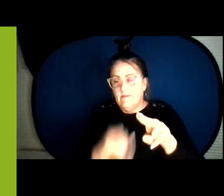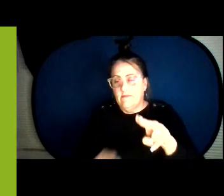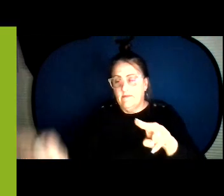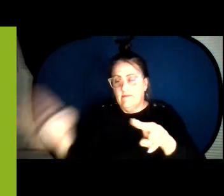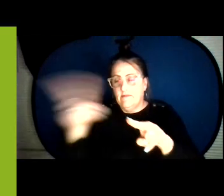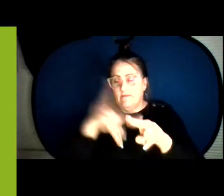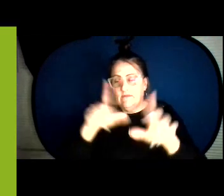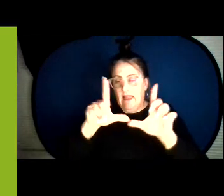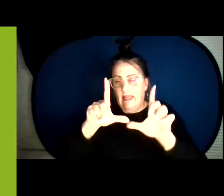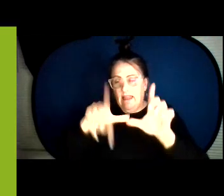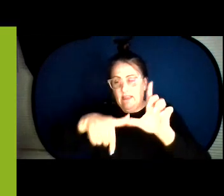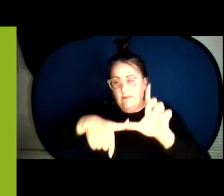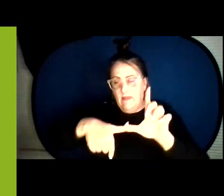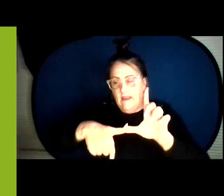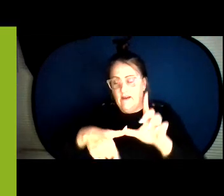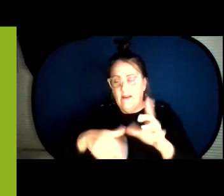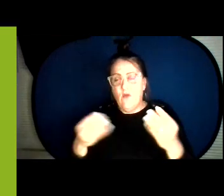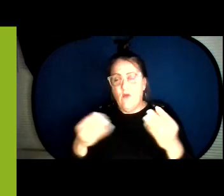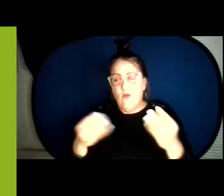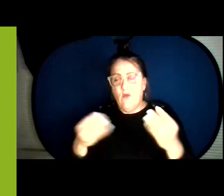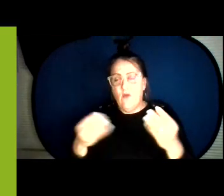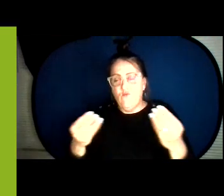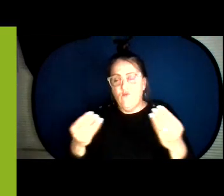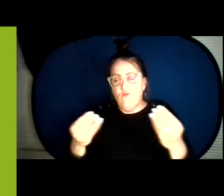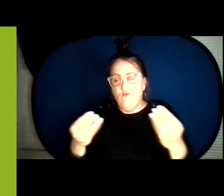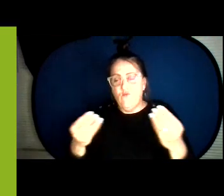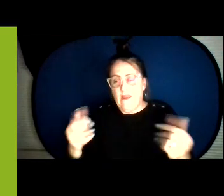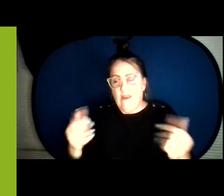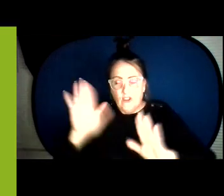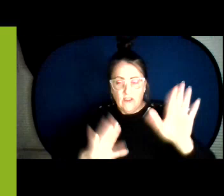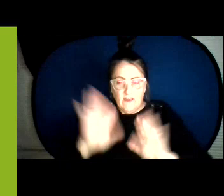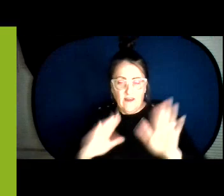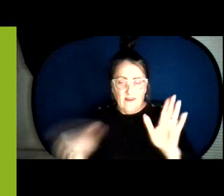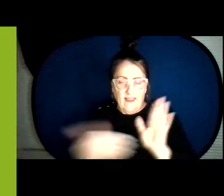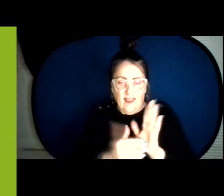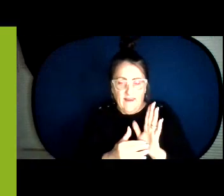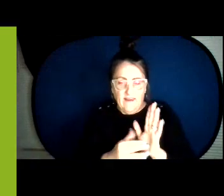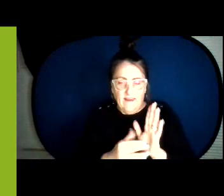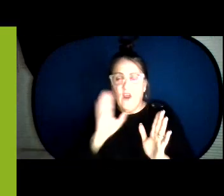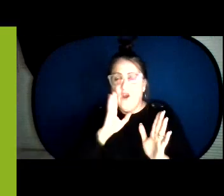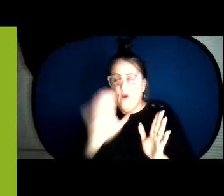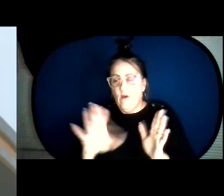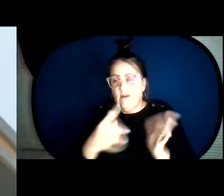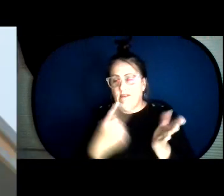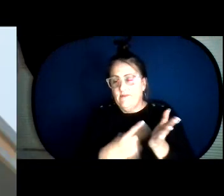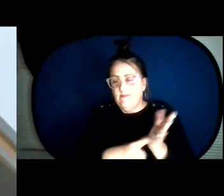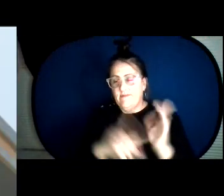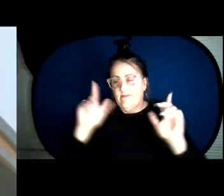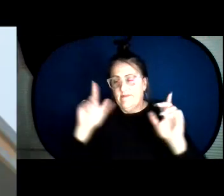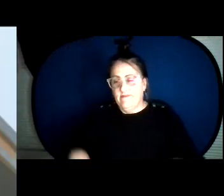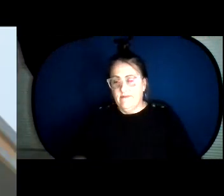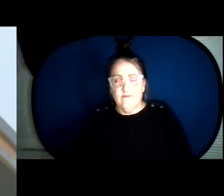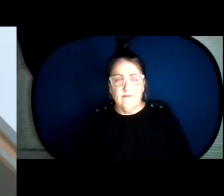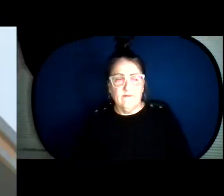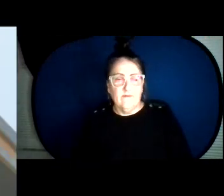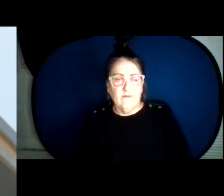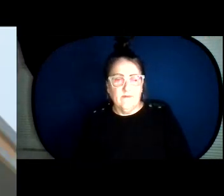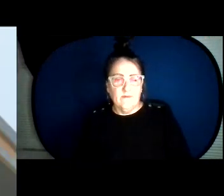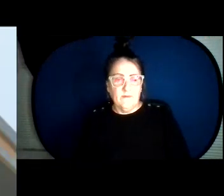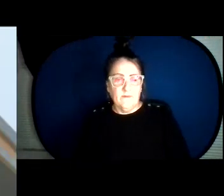before properties are re-auctioned. We will discuss the topic in more detail in a later slide. Next slide, please.